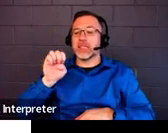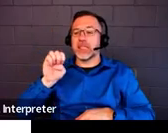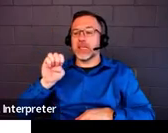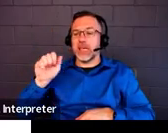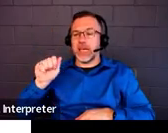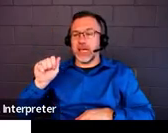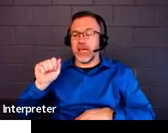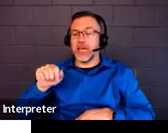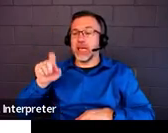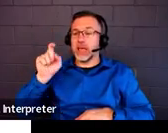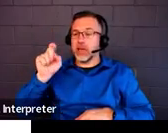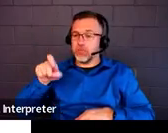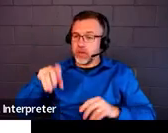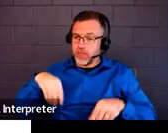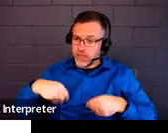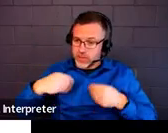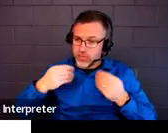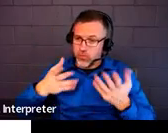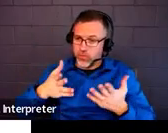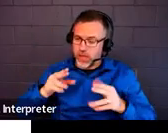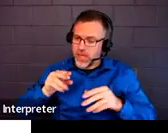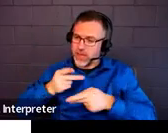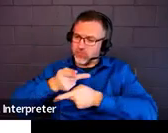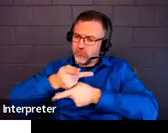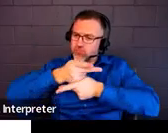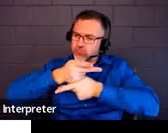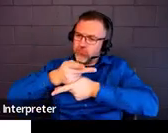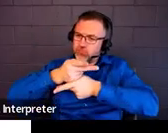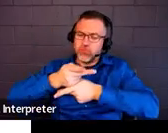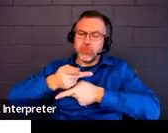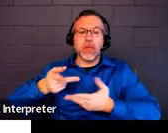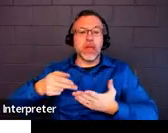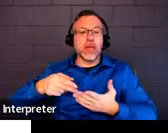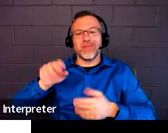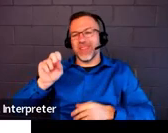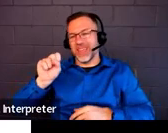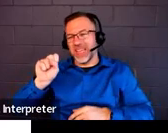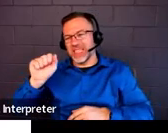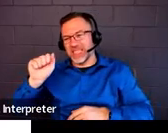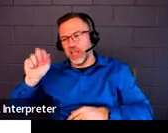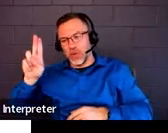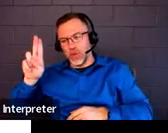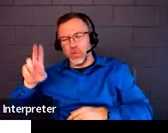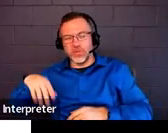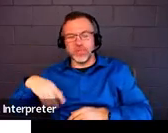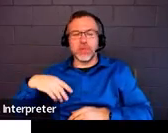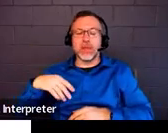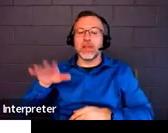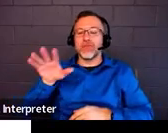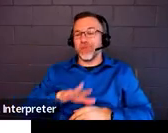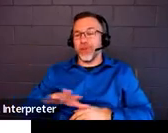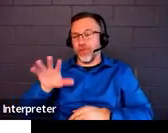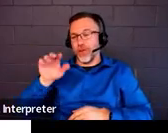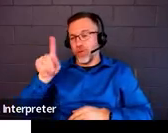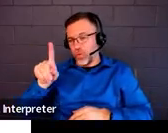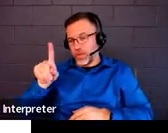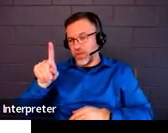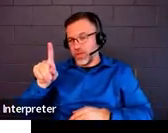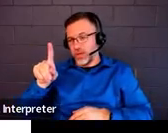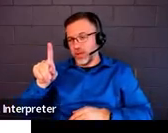oversight to our local education system. So in Maine, those are the SAUs, around 1%